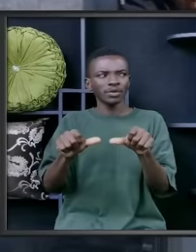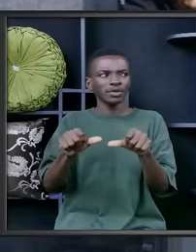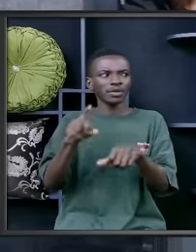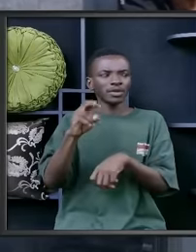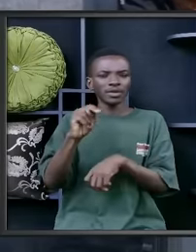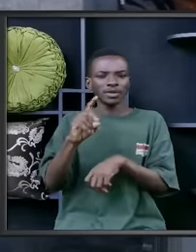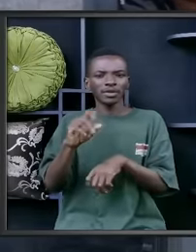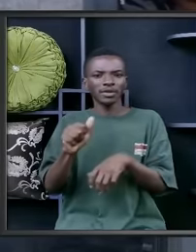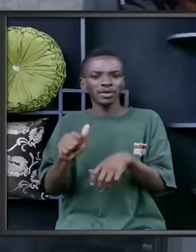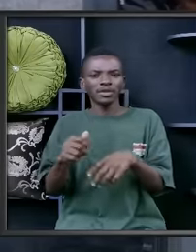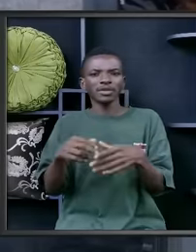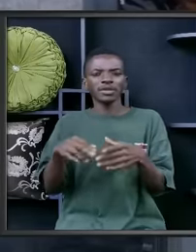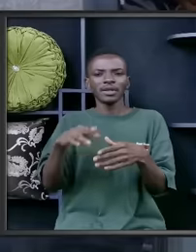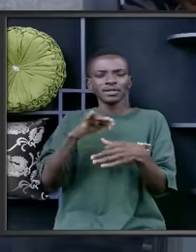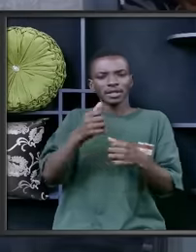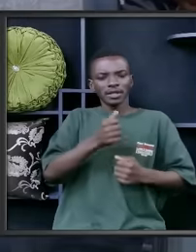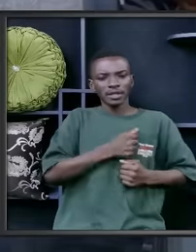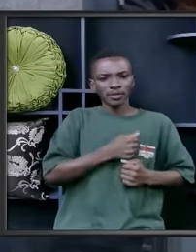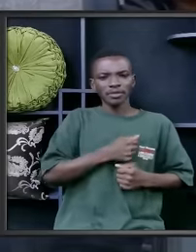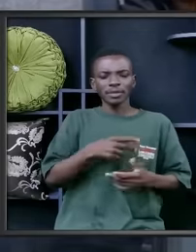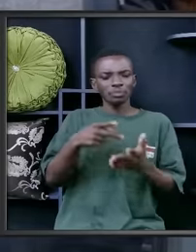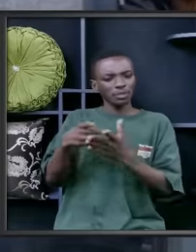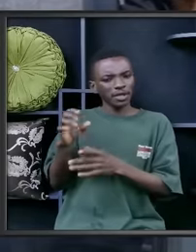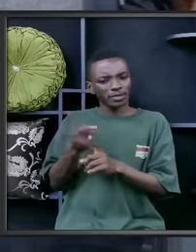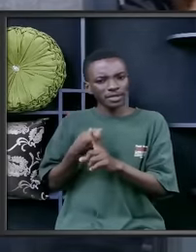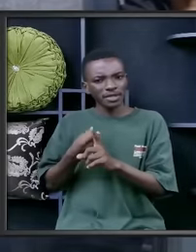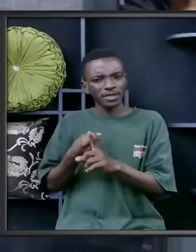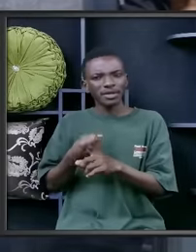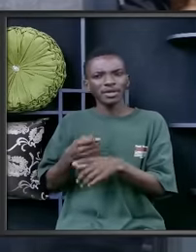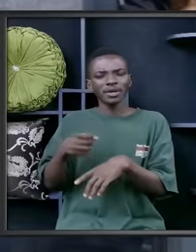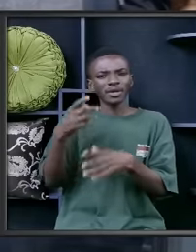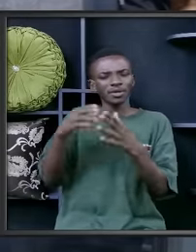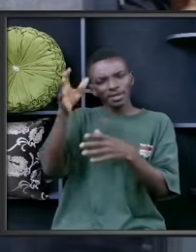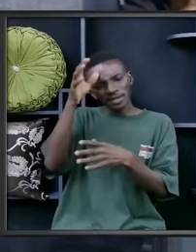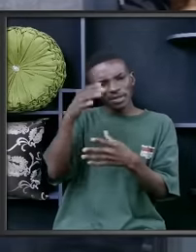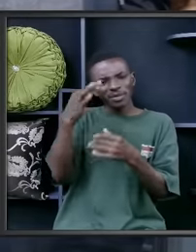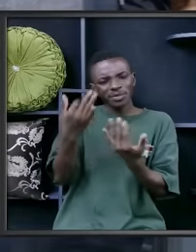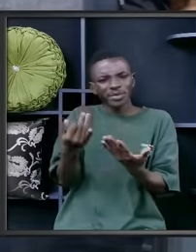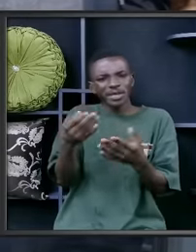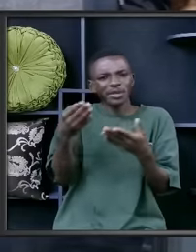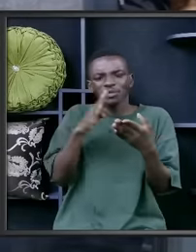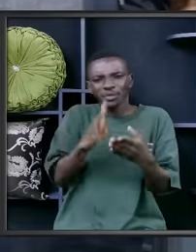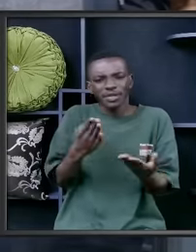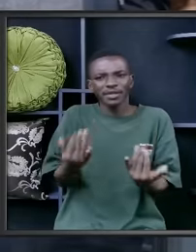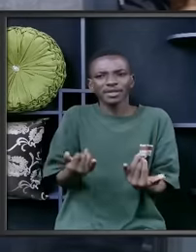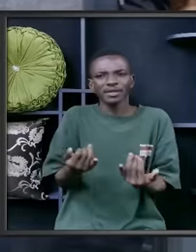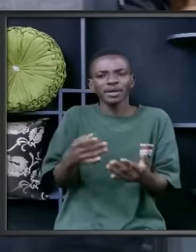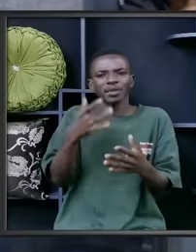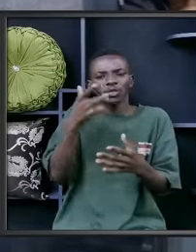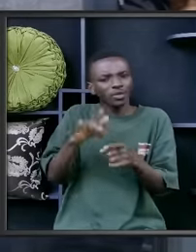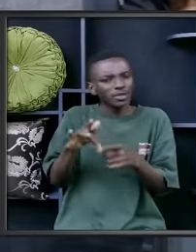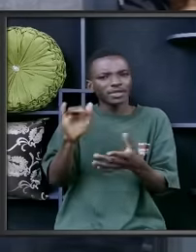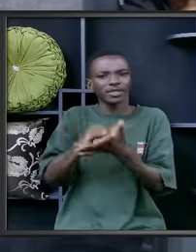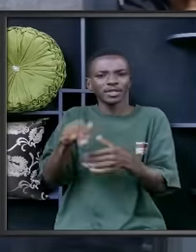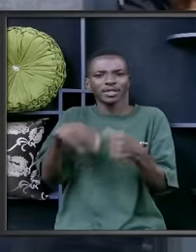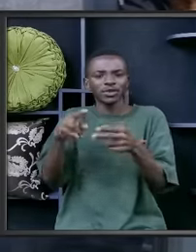that place. Say he has him don't be army. Then they pay him. Say that the thing where he won't make a IB. I don't be him. And I promise you, say if